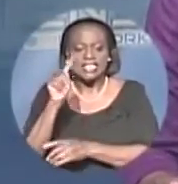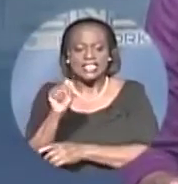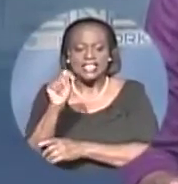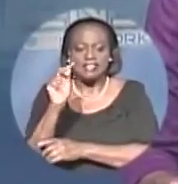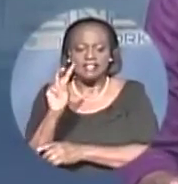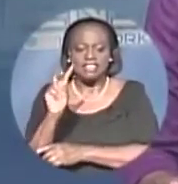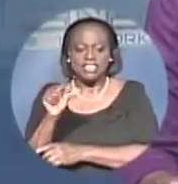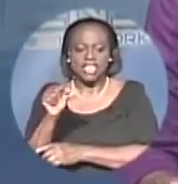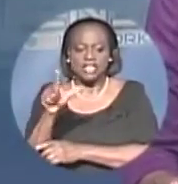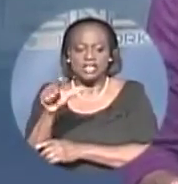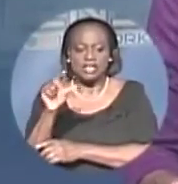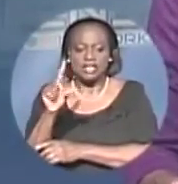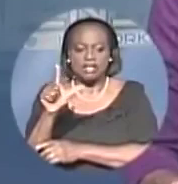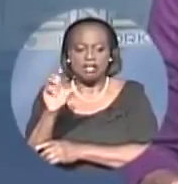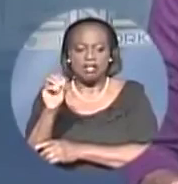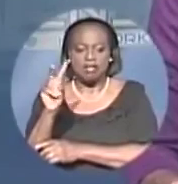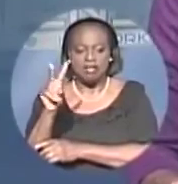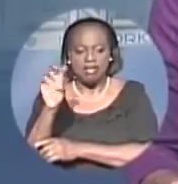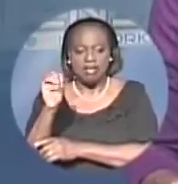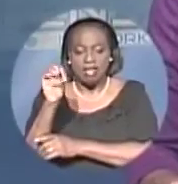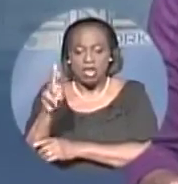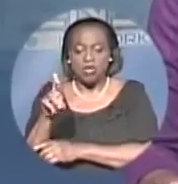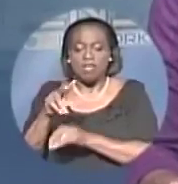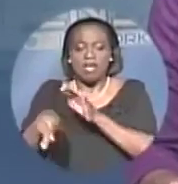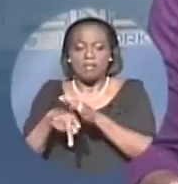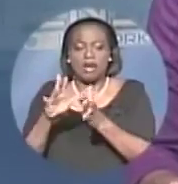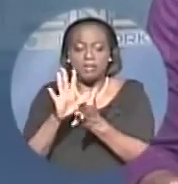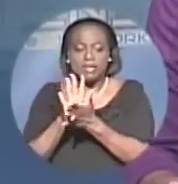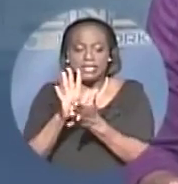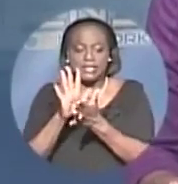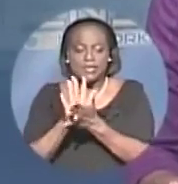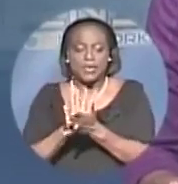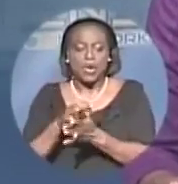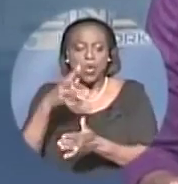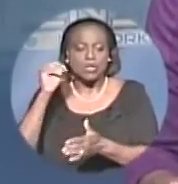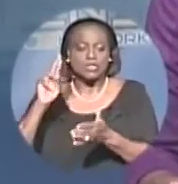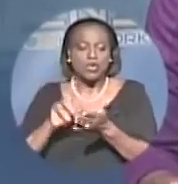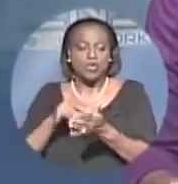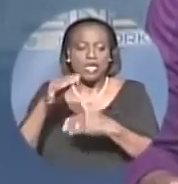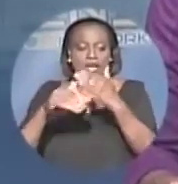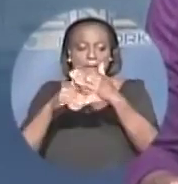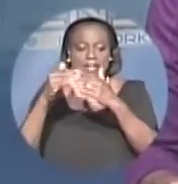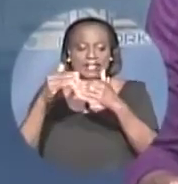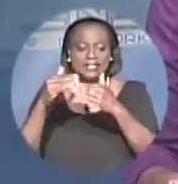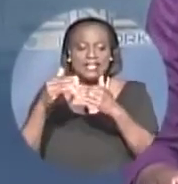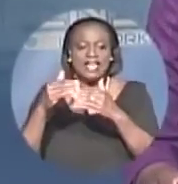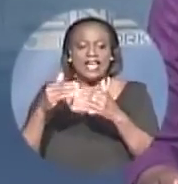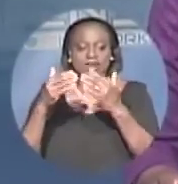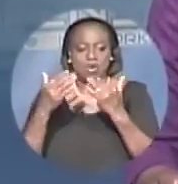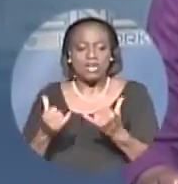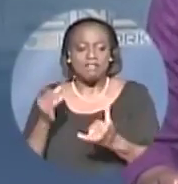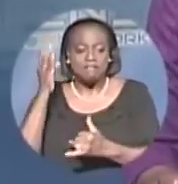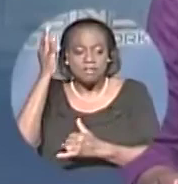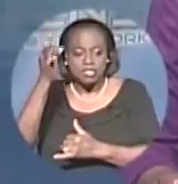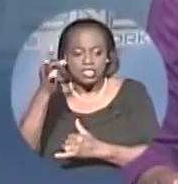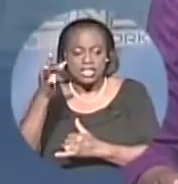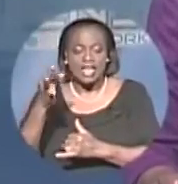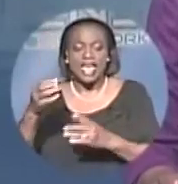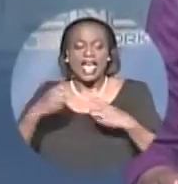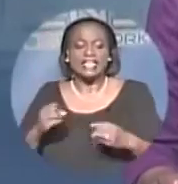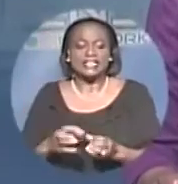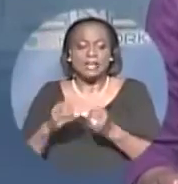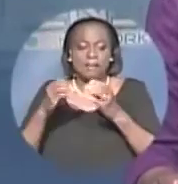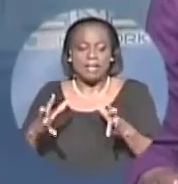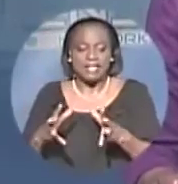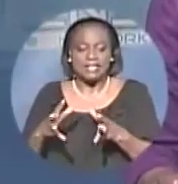Primary School, once plagued by structural deficiencies, was completely rebuilt and possibly holds in its future a larger student